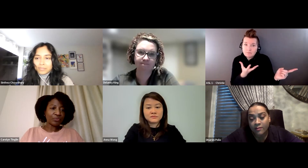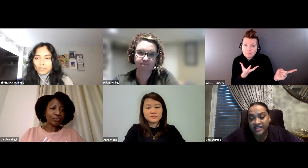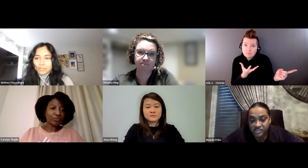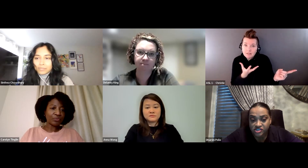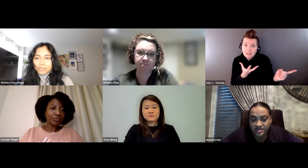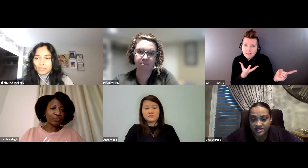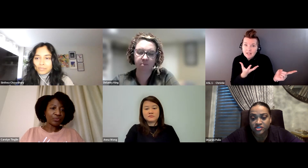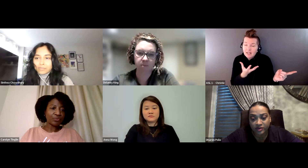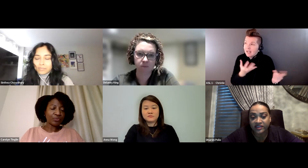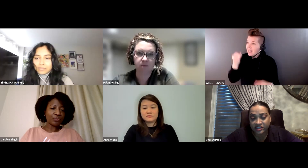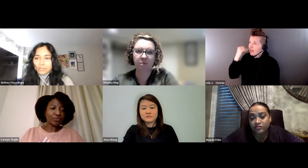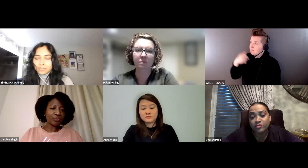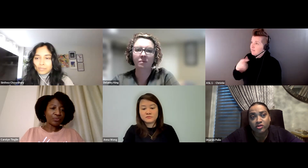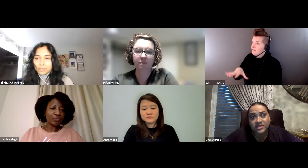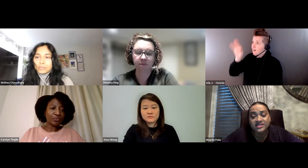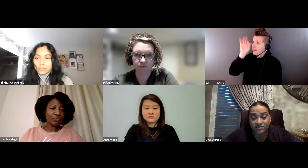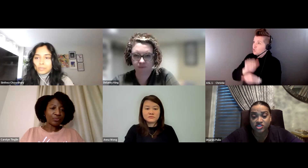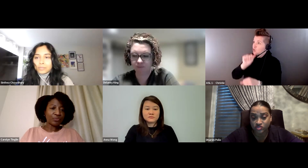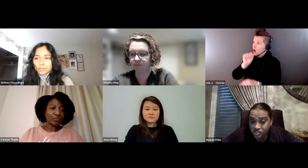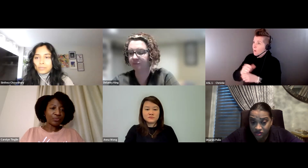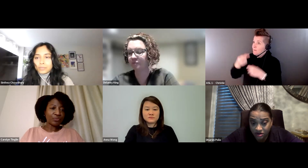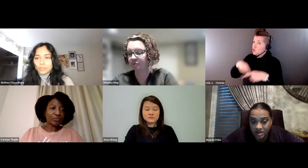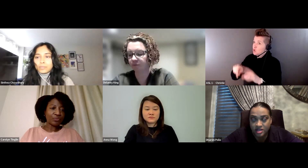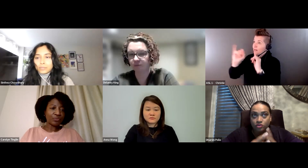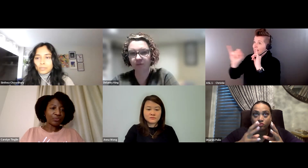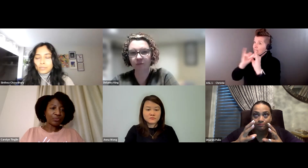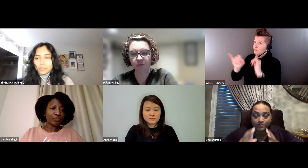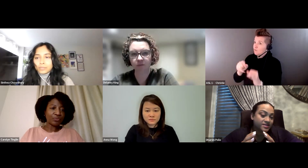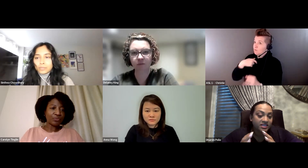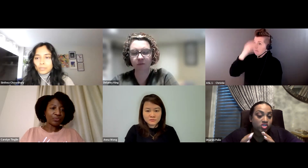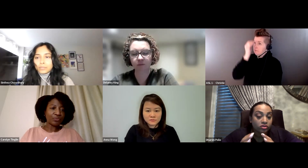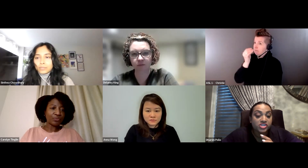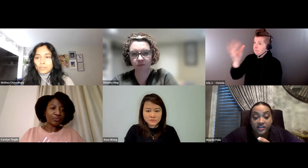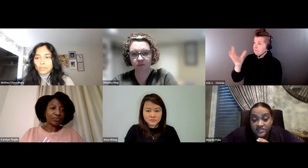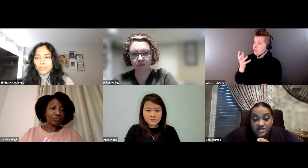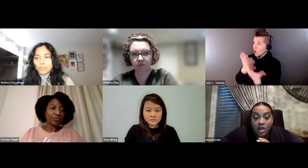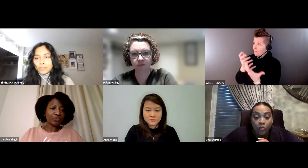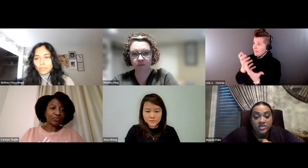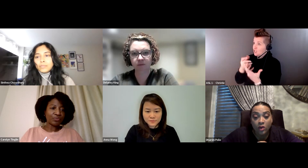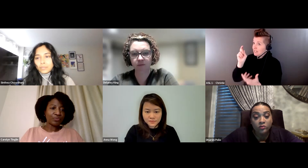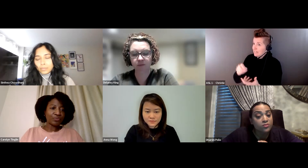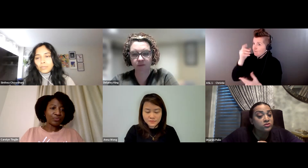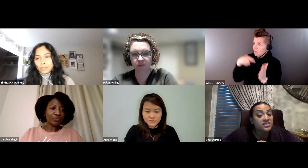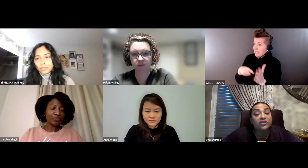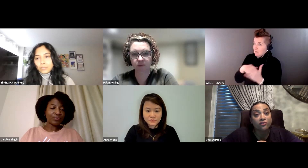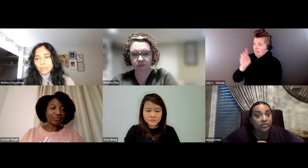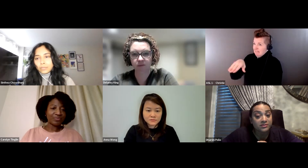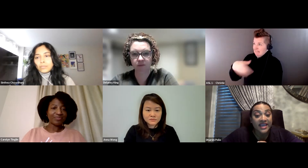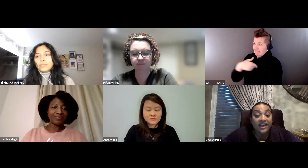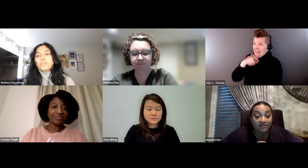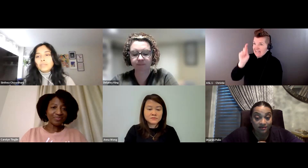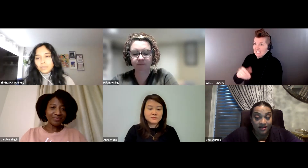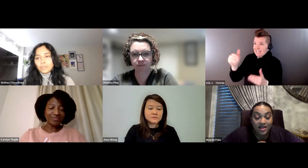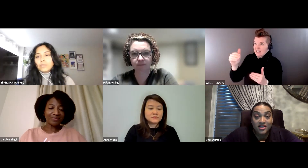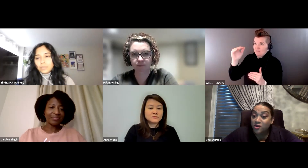provide accommodations during the interview process and the structure, so basically shorter shifts, was what was most difficult for them to